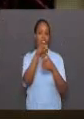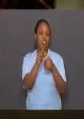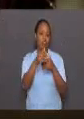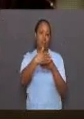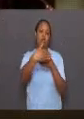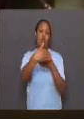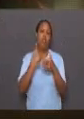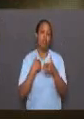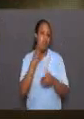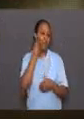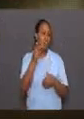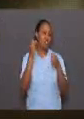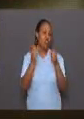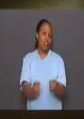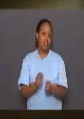other side.